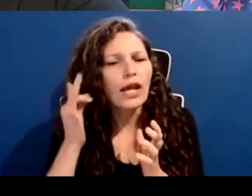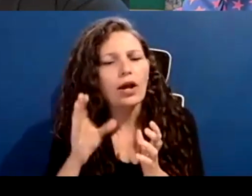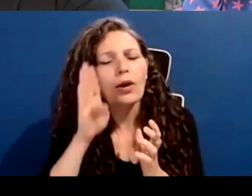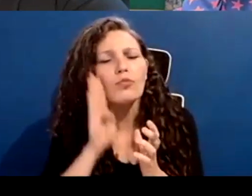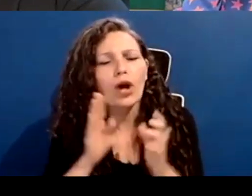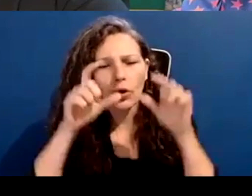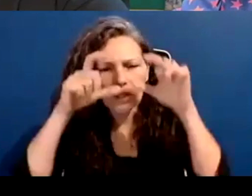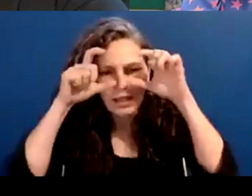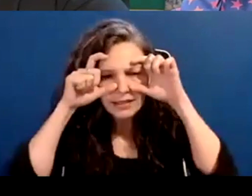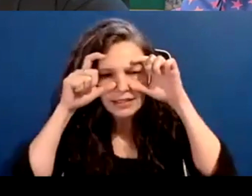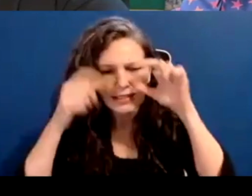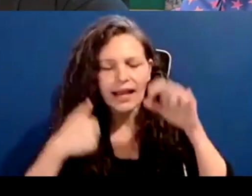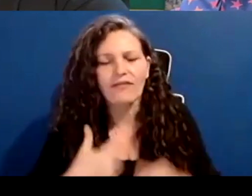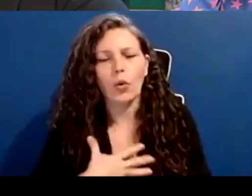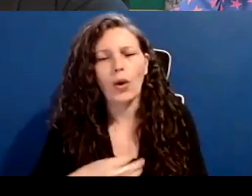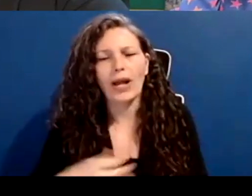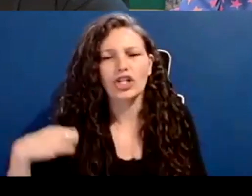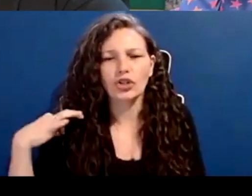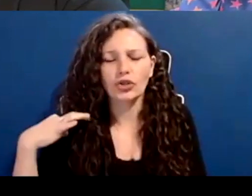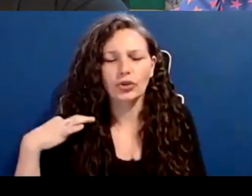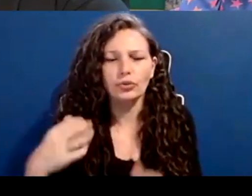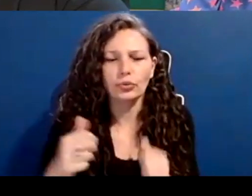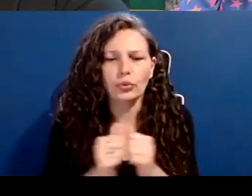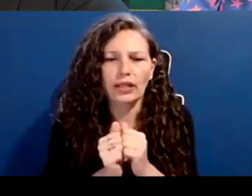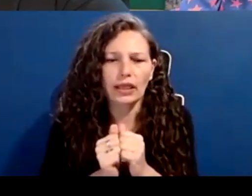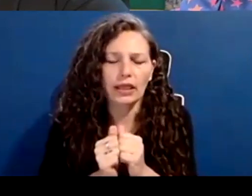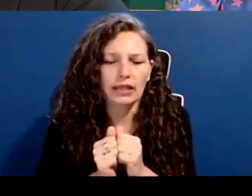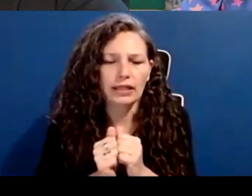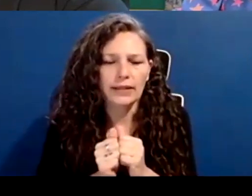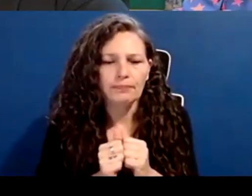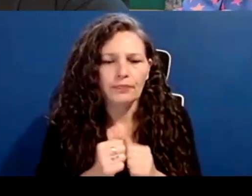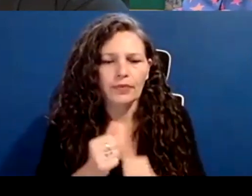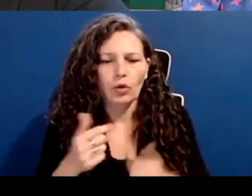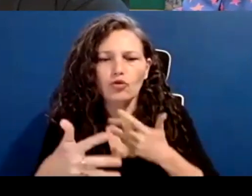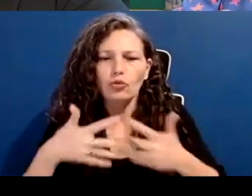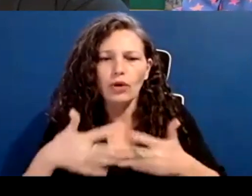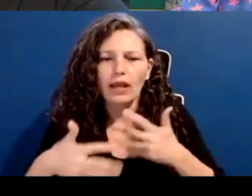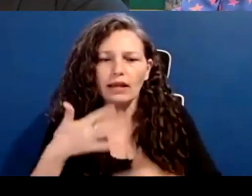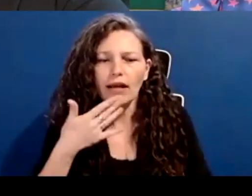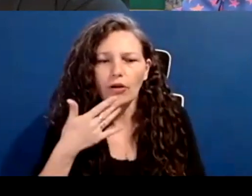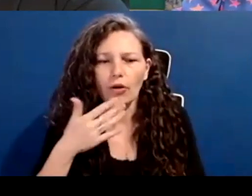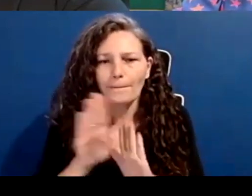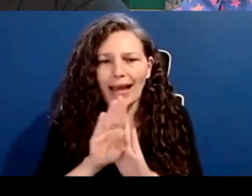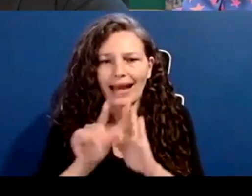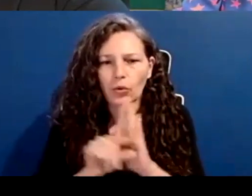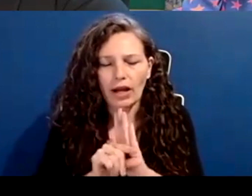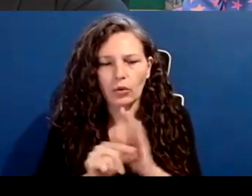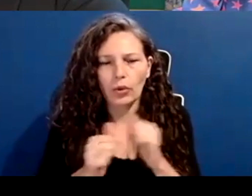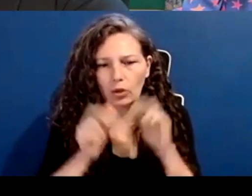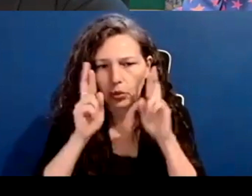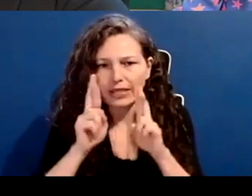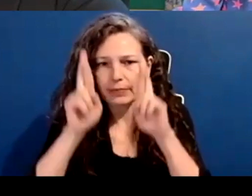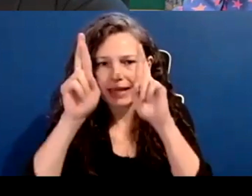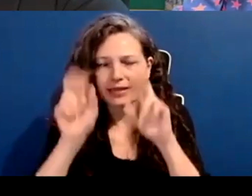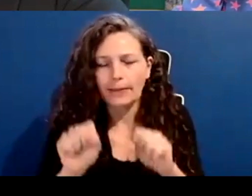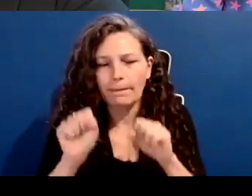I'm wearing a white shirt with a gray background with the